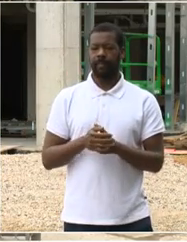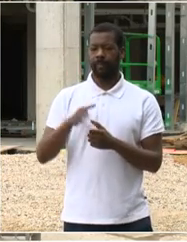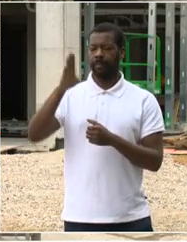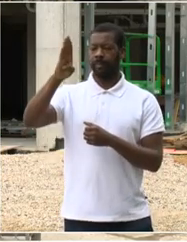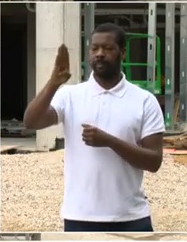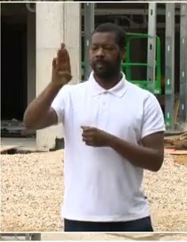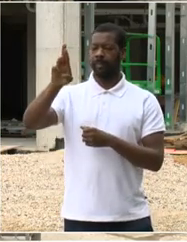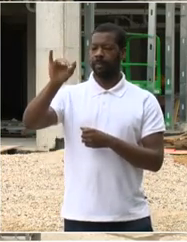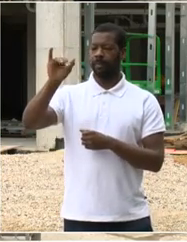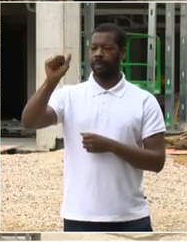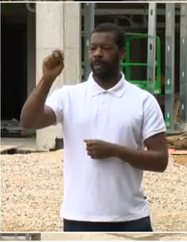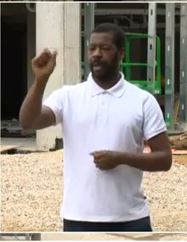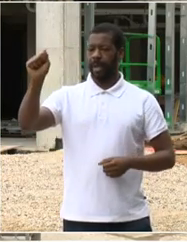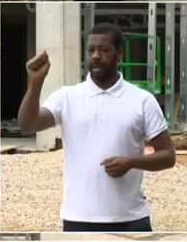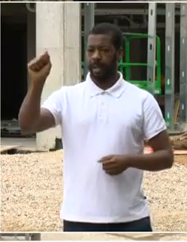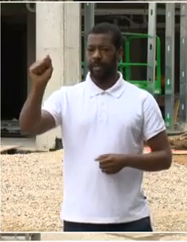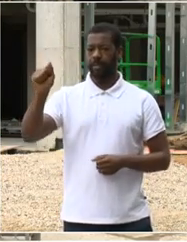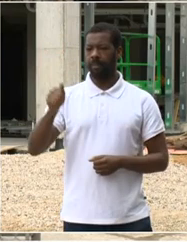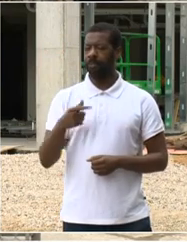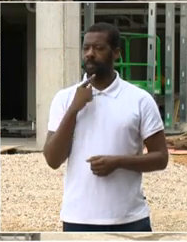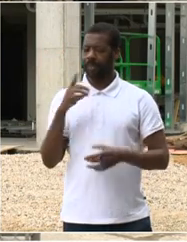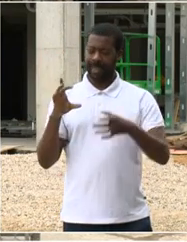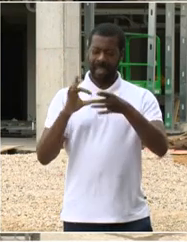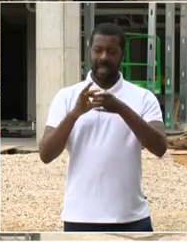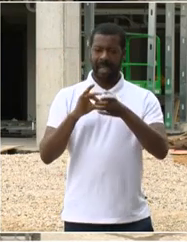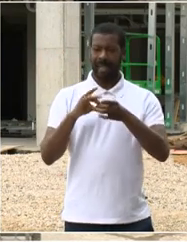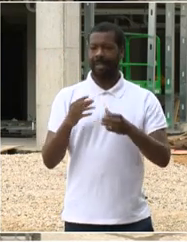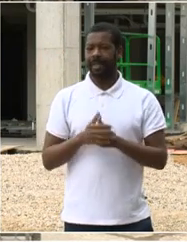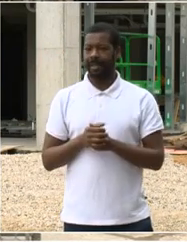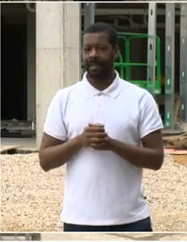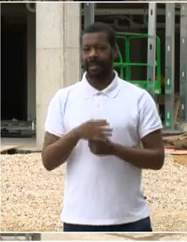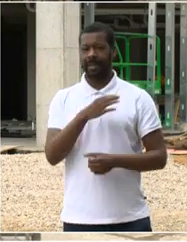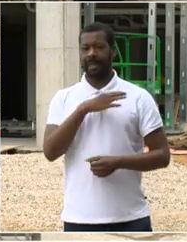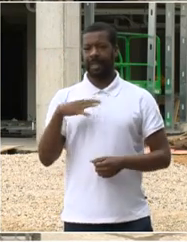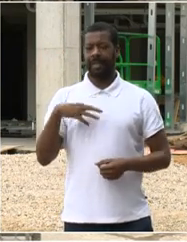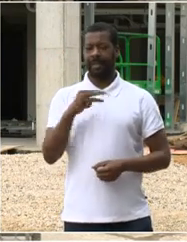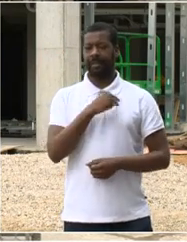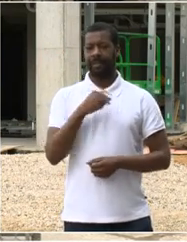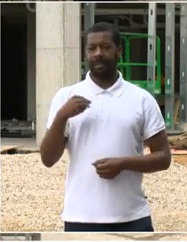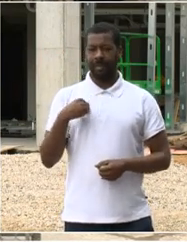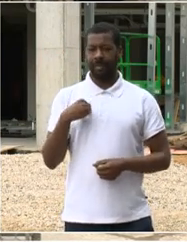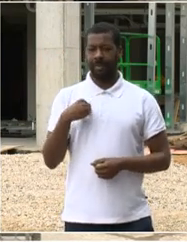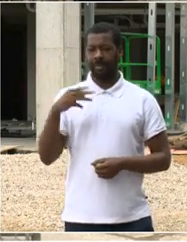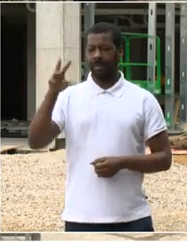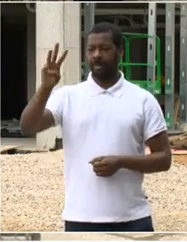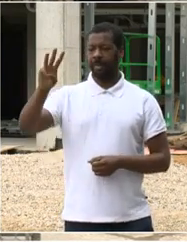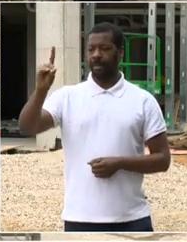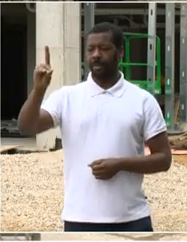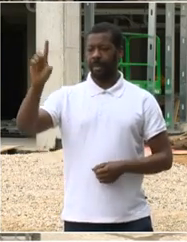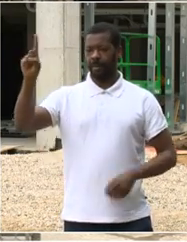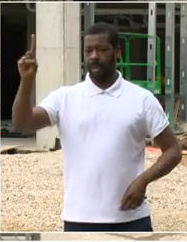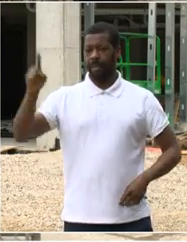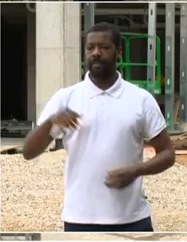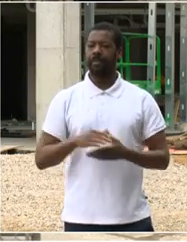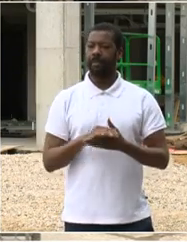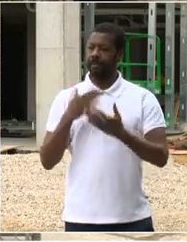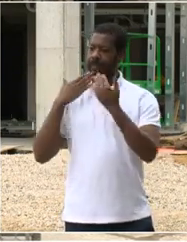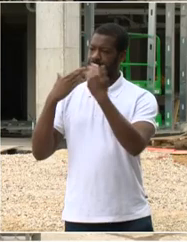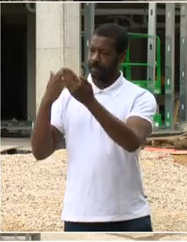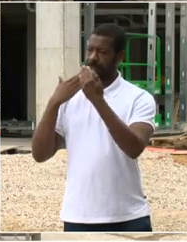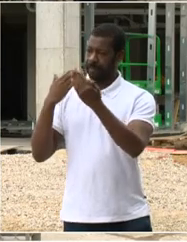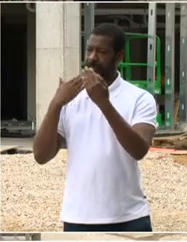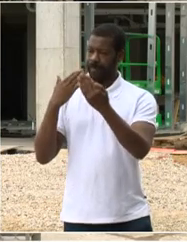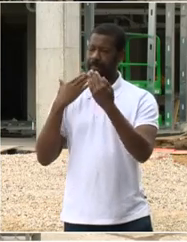Nadeau, our adjacent council member, like literally adjacent council member for Ward 1. Give Brianne Nadeau a big round